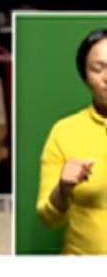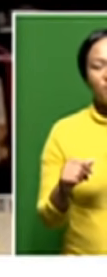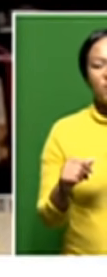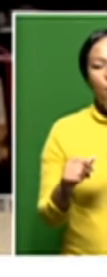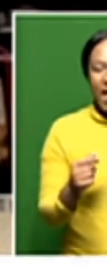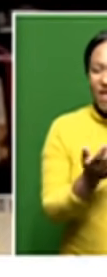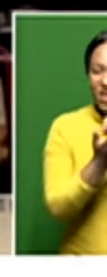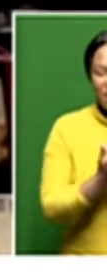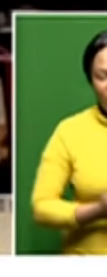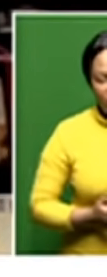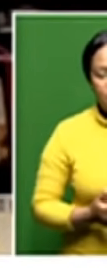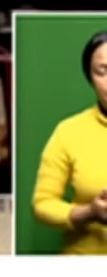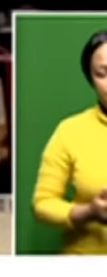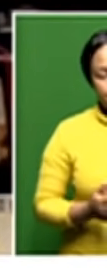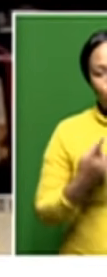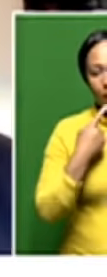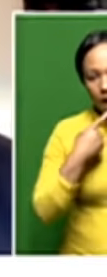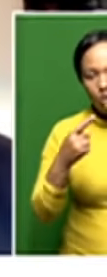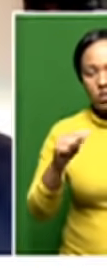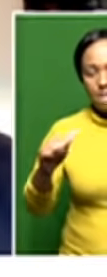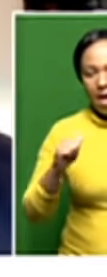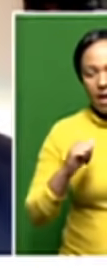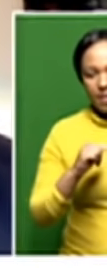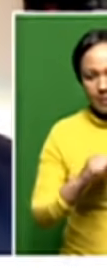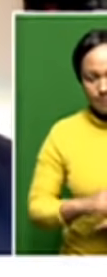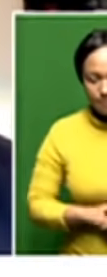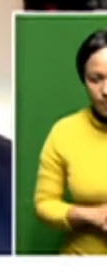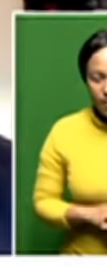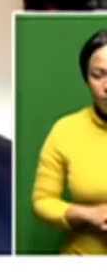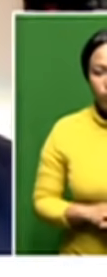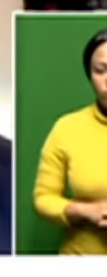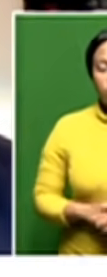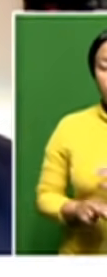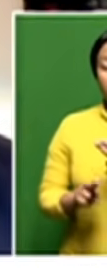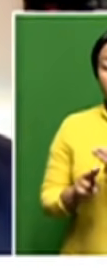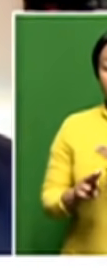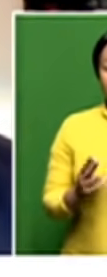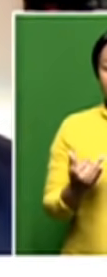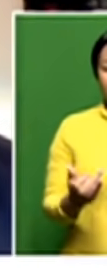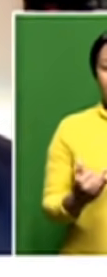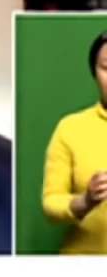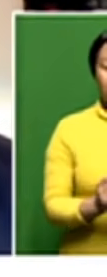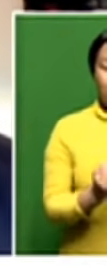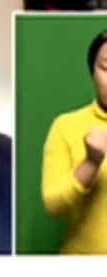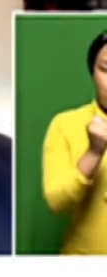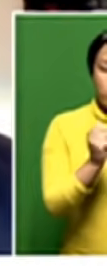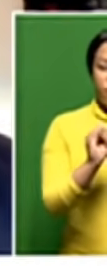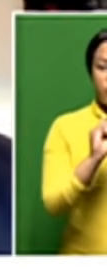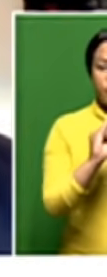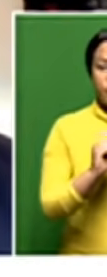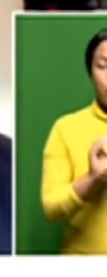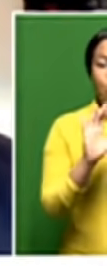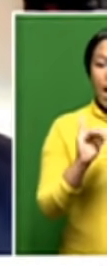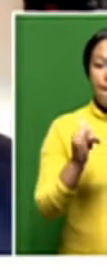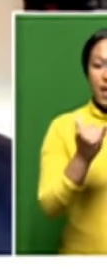minimal evidence of there being any issues. Yeah. Just on a final closing note as we wrap the interview, I know that as a company, Tiger